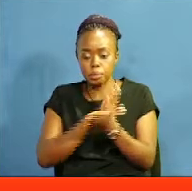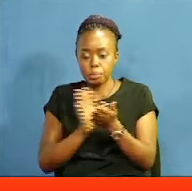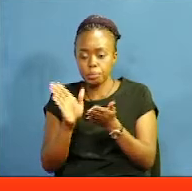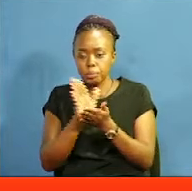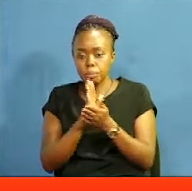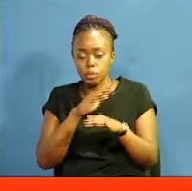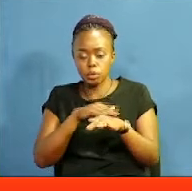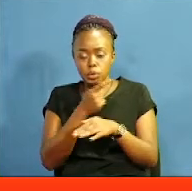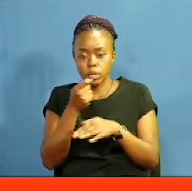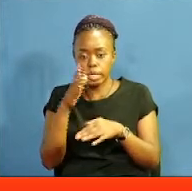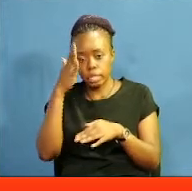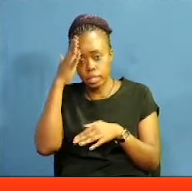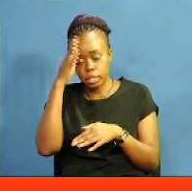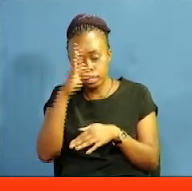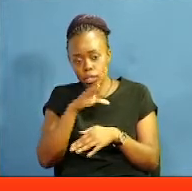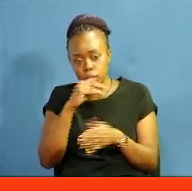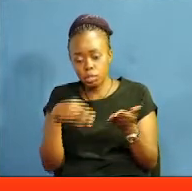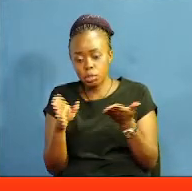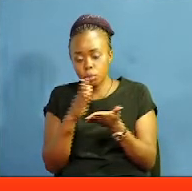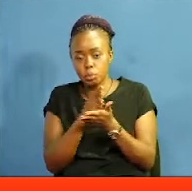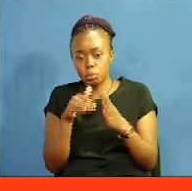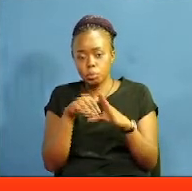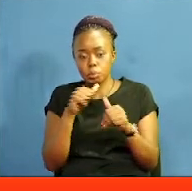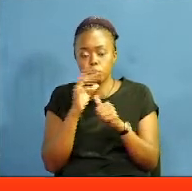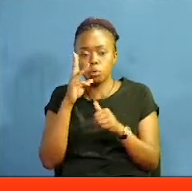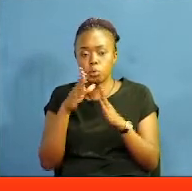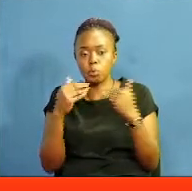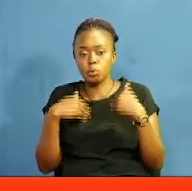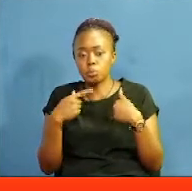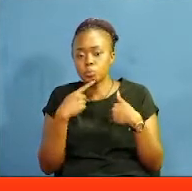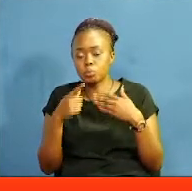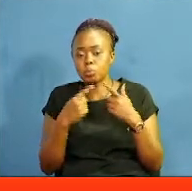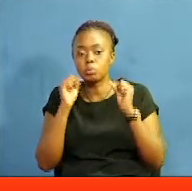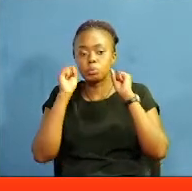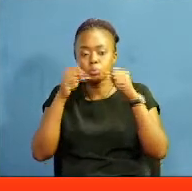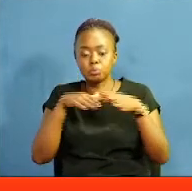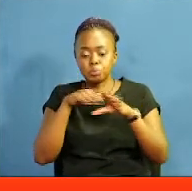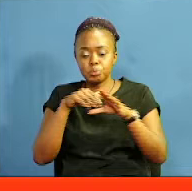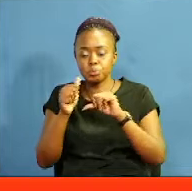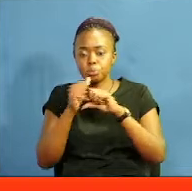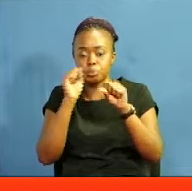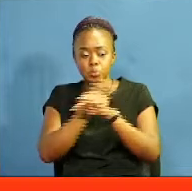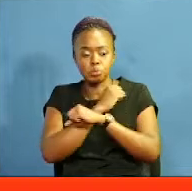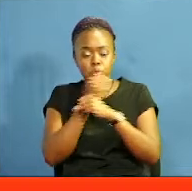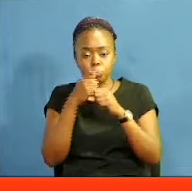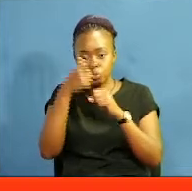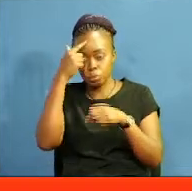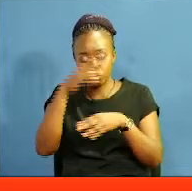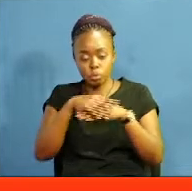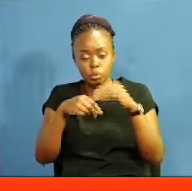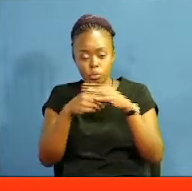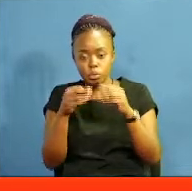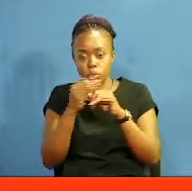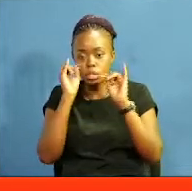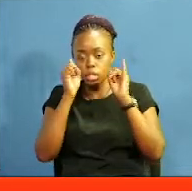based on the interest and based on the negotiations that they will have. So I cannot rule out the possibility of formation